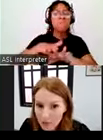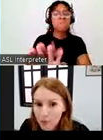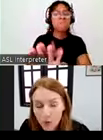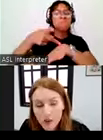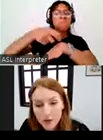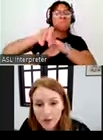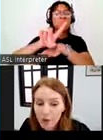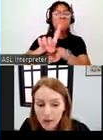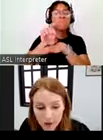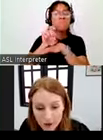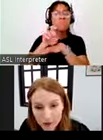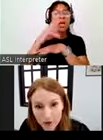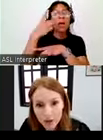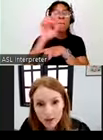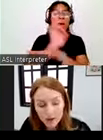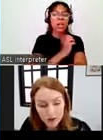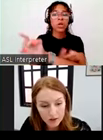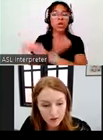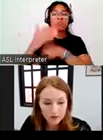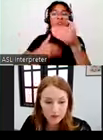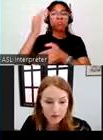study for Puerto Rico's renewable energy future?